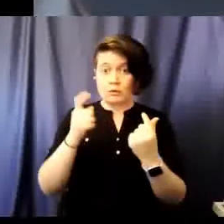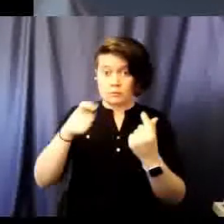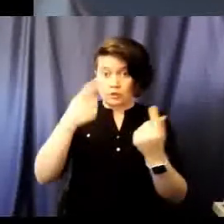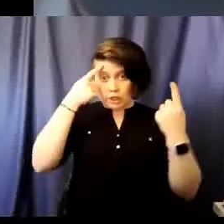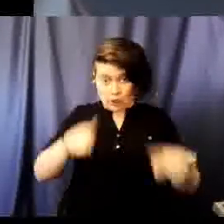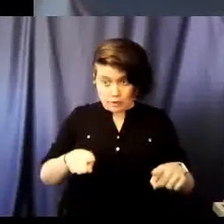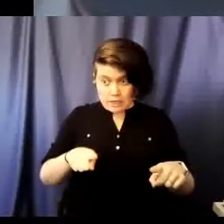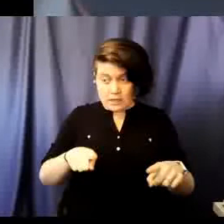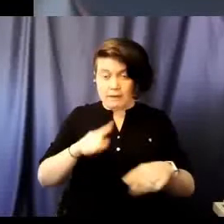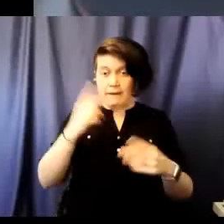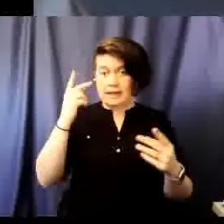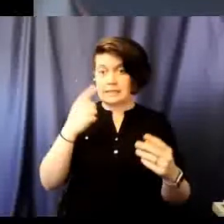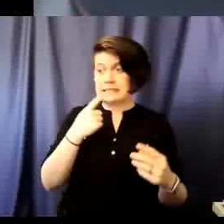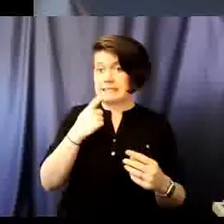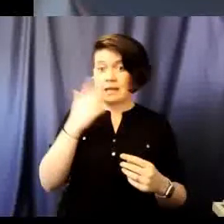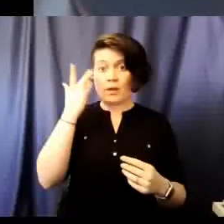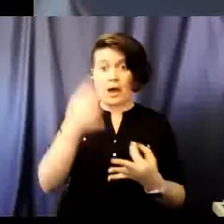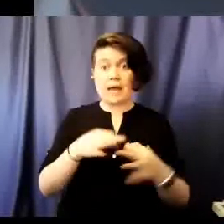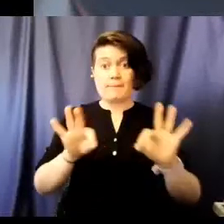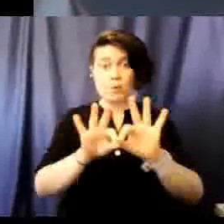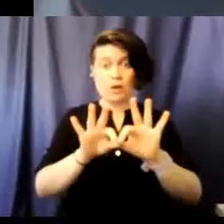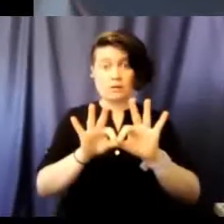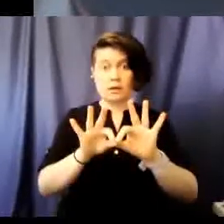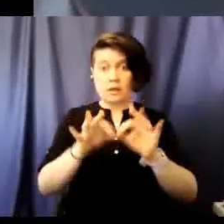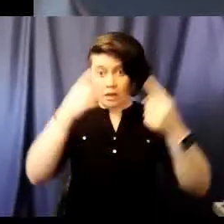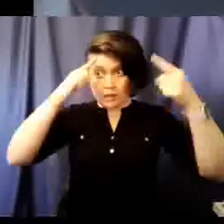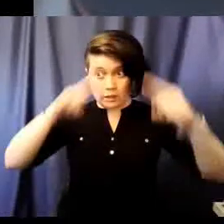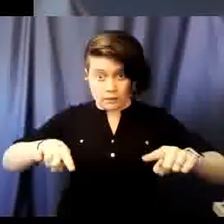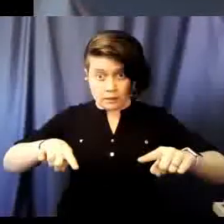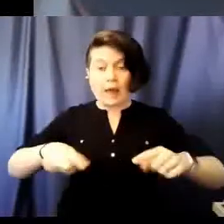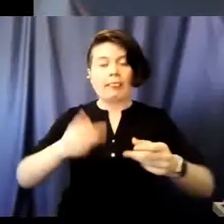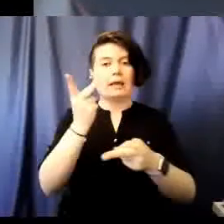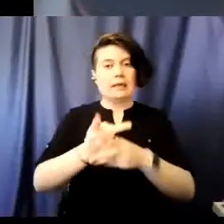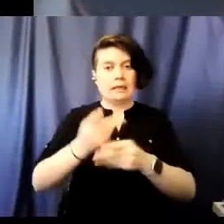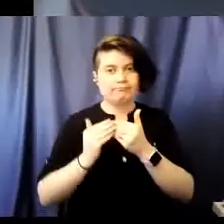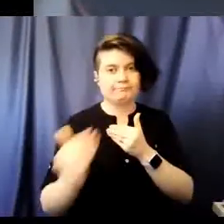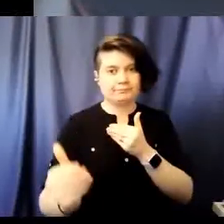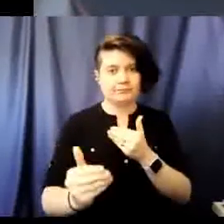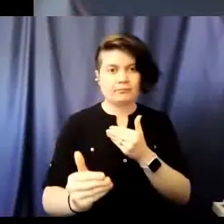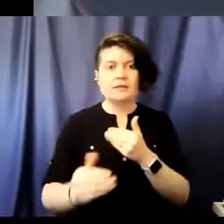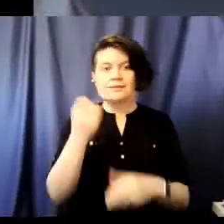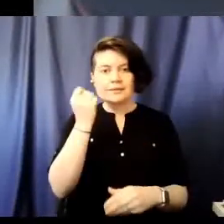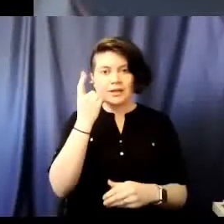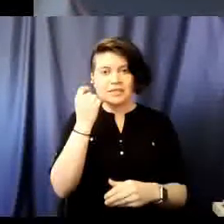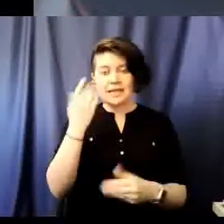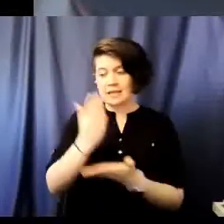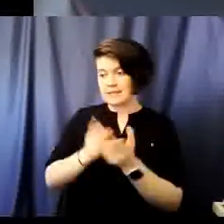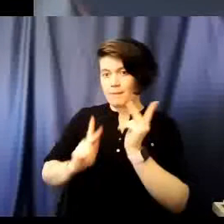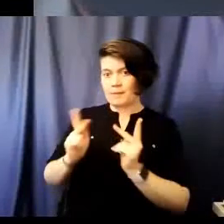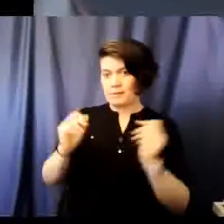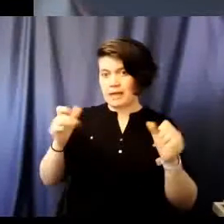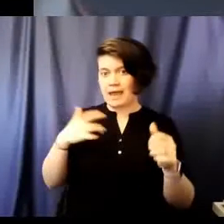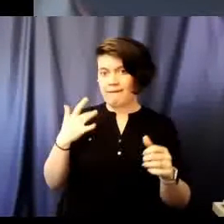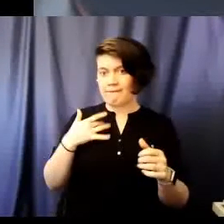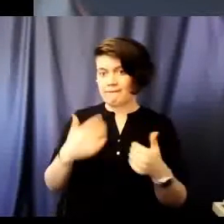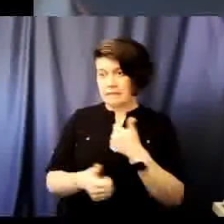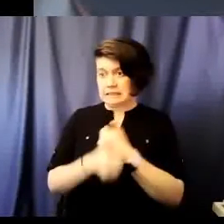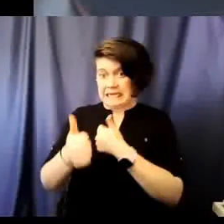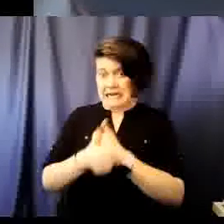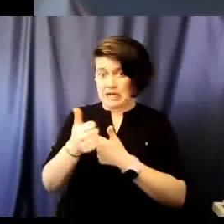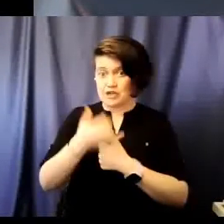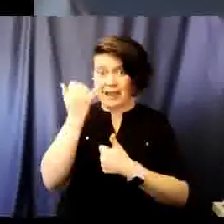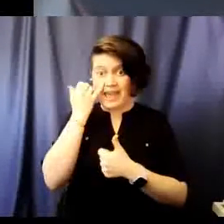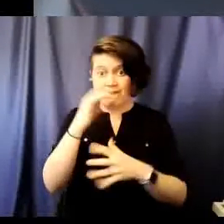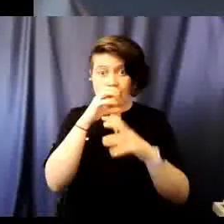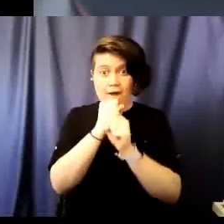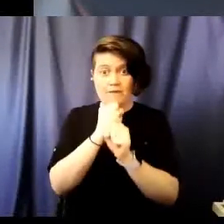so important. We should also be emphasizing that not only can it put others in danger if someone's confidentiality is violated,